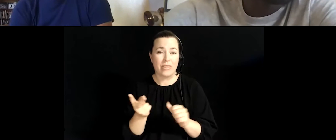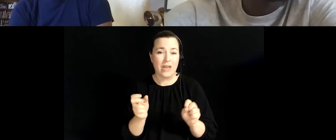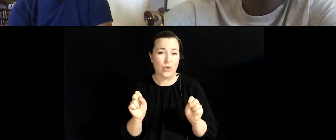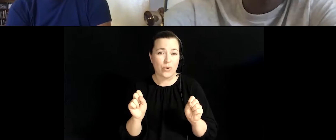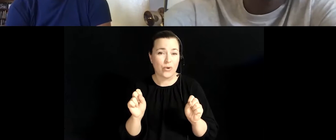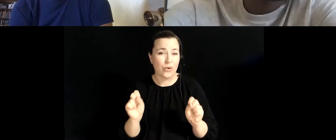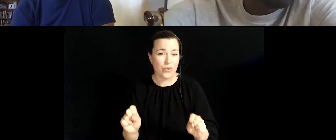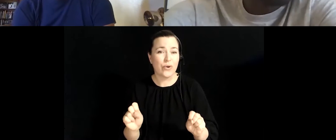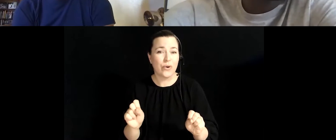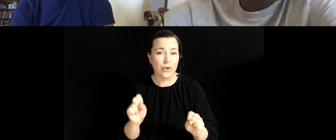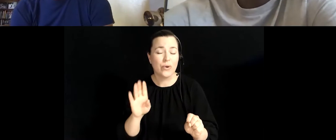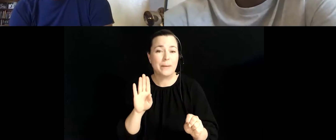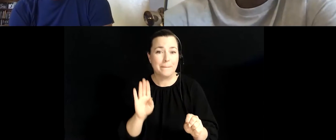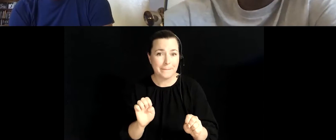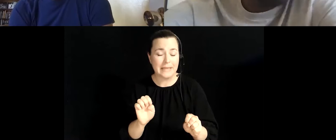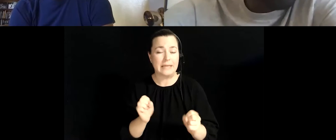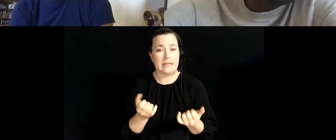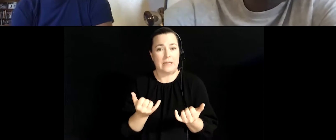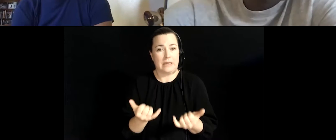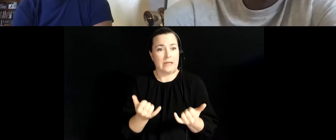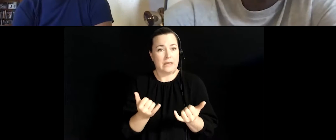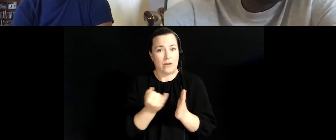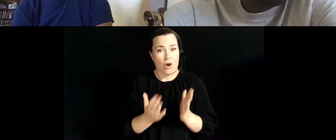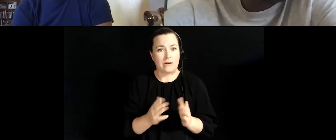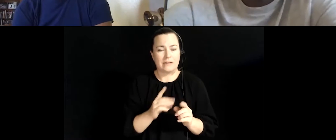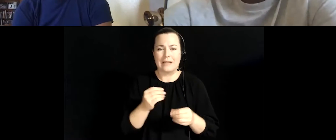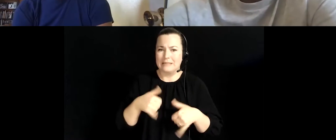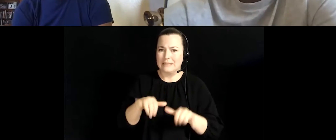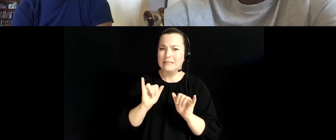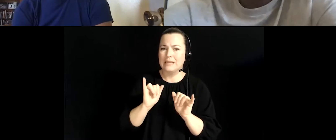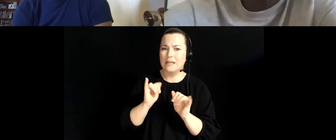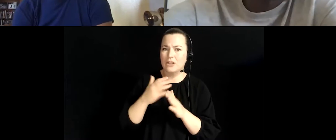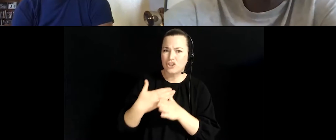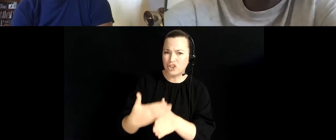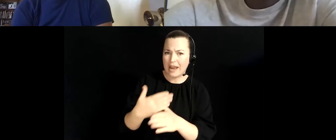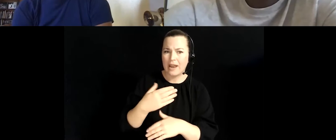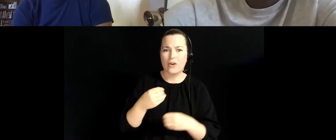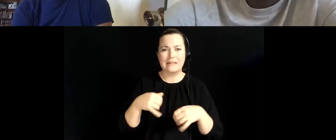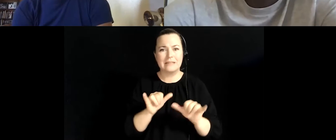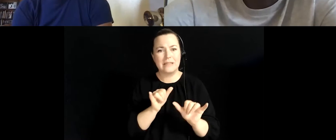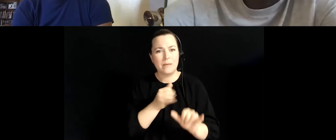contemporaries and still share and still mother and father, and